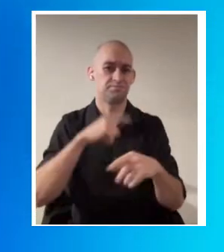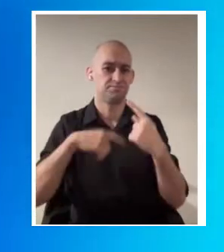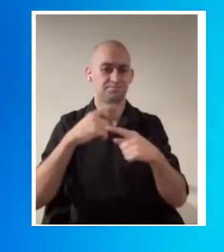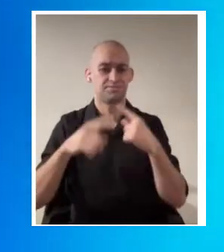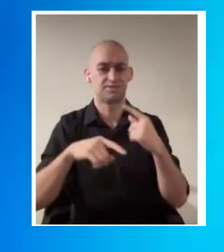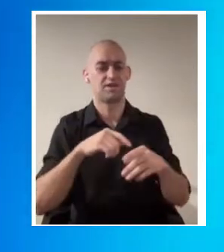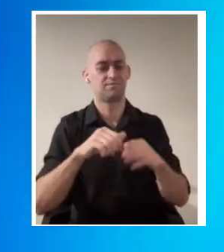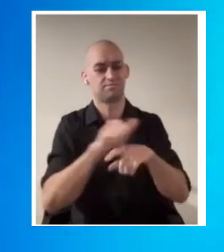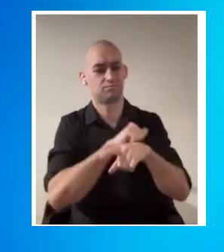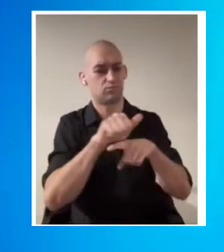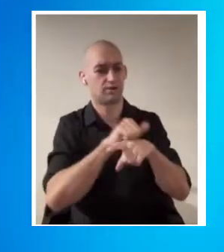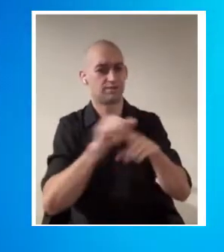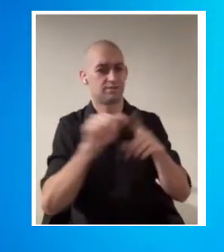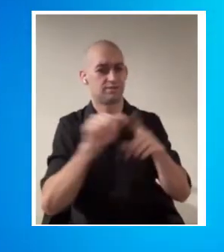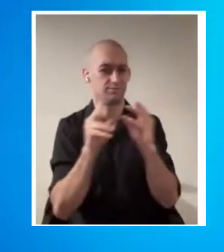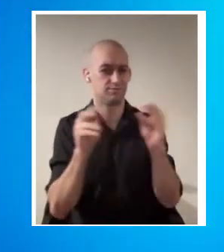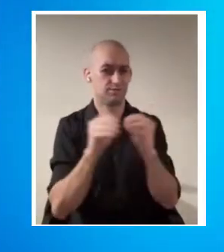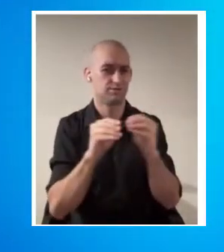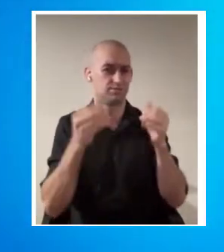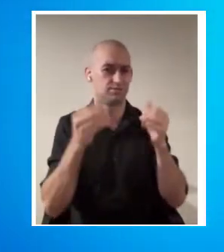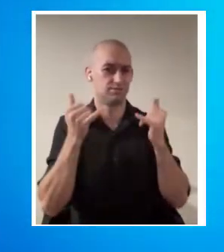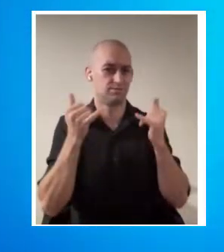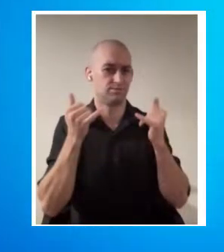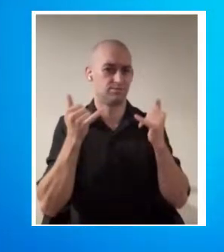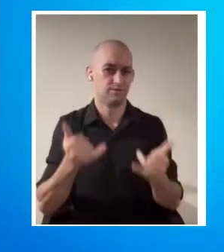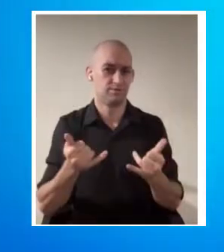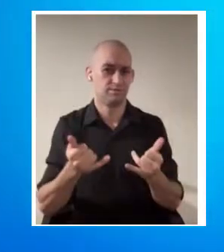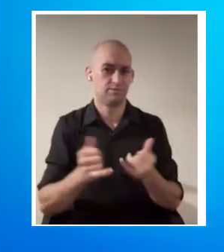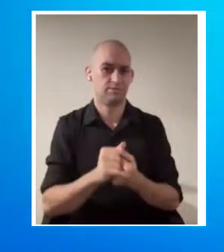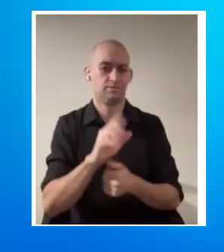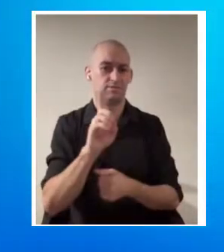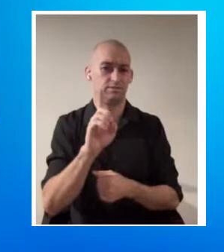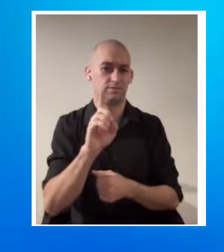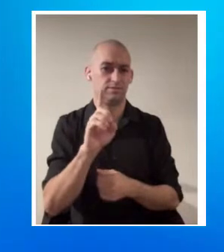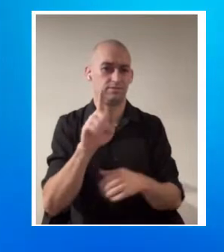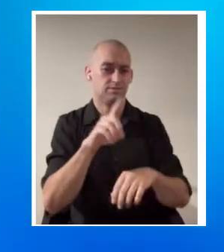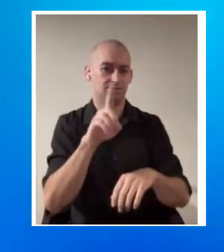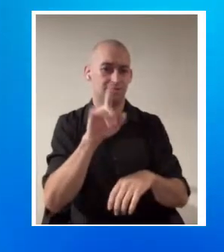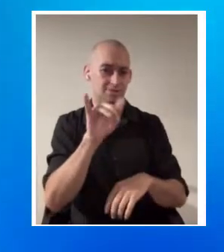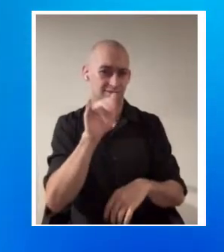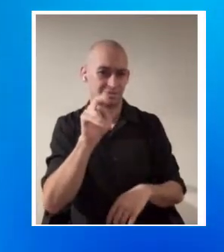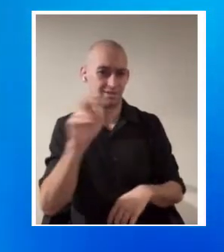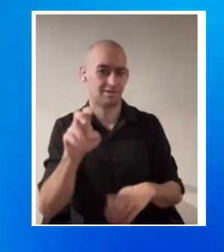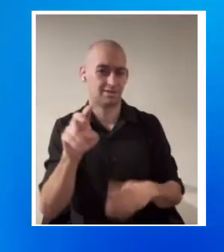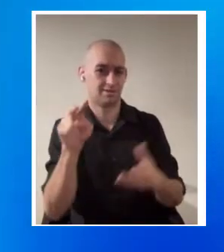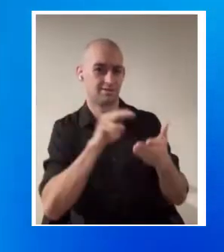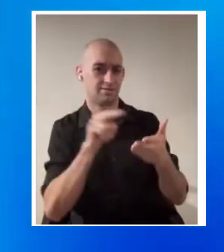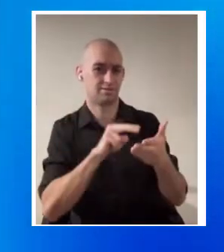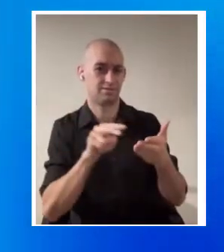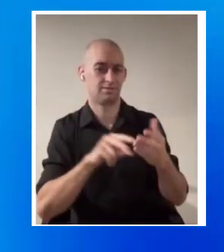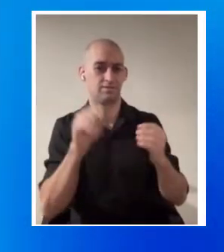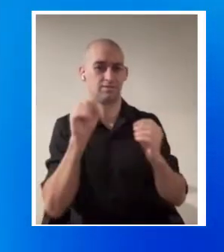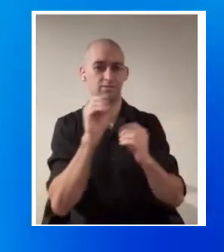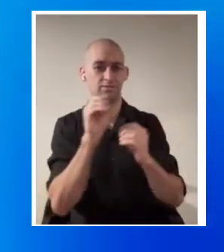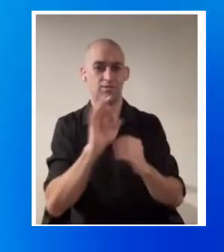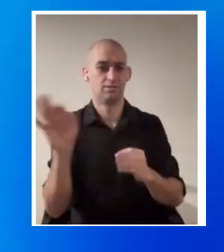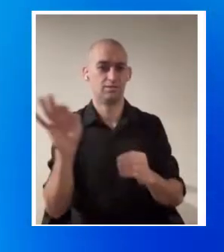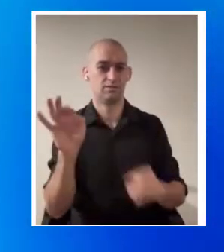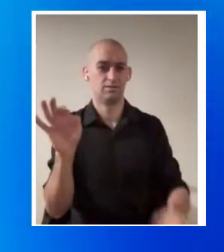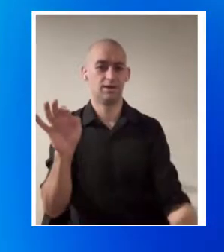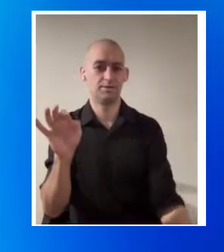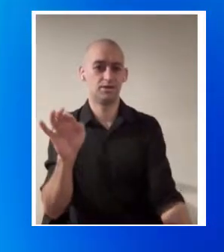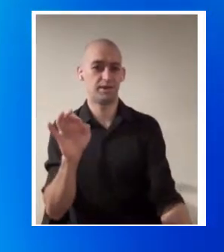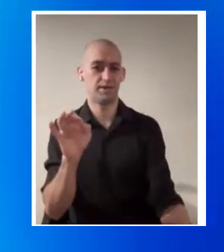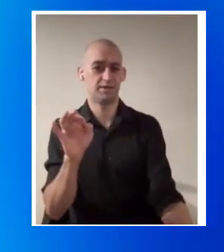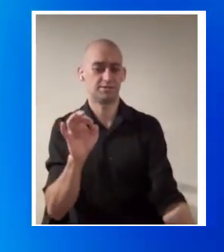So Diane, you'll be able to read off on the larger screen the WOVA presentation. There